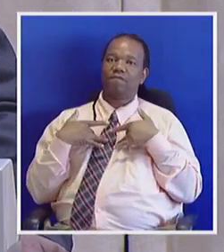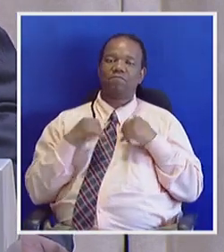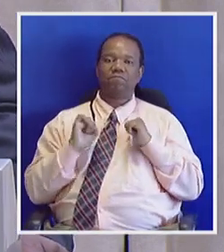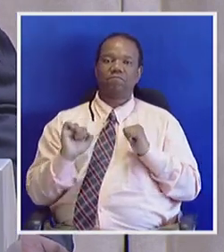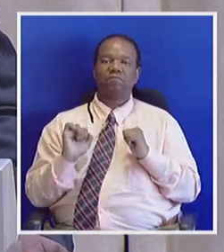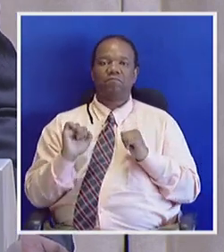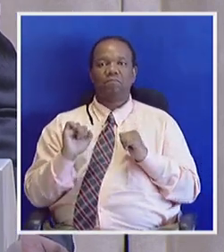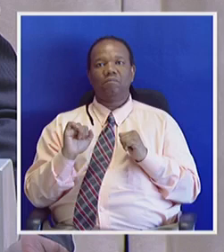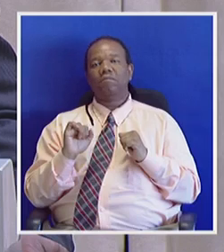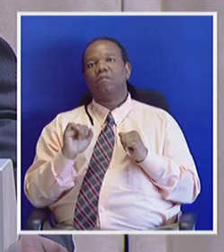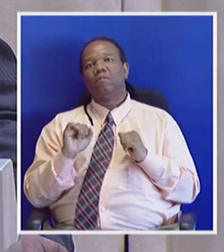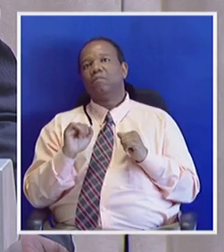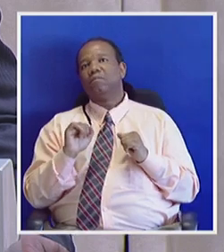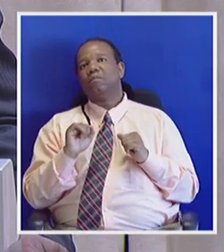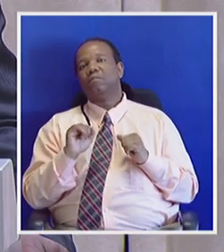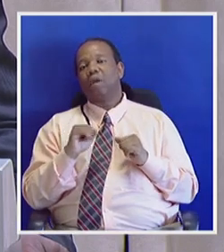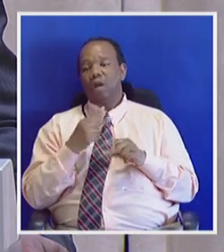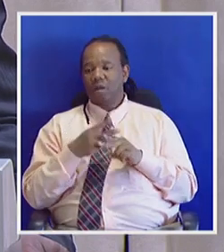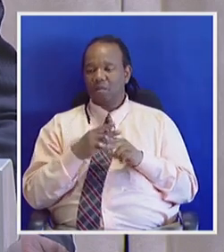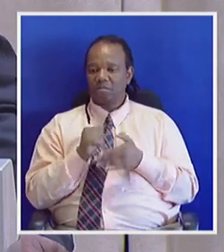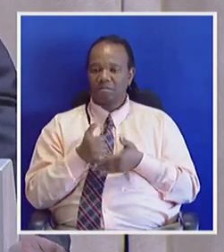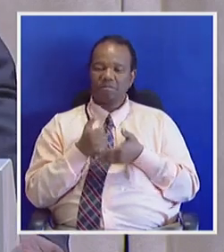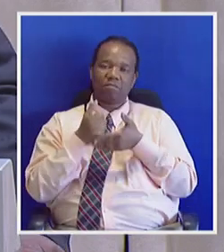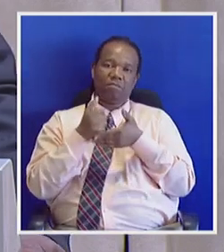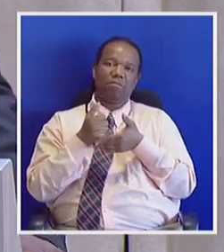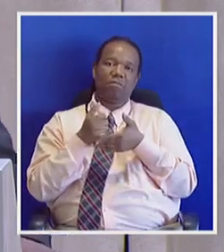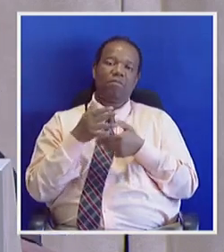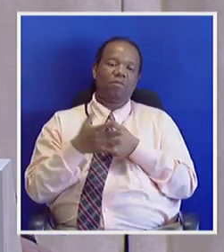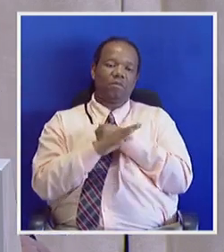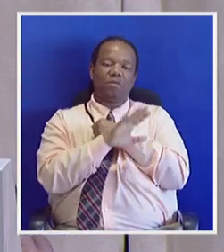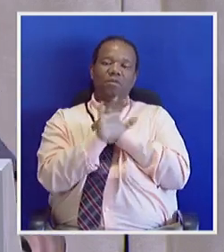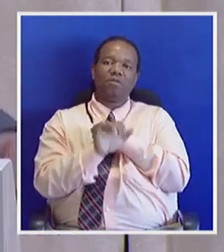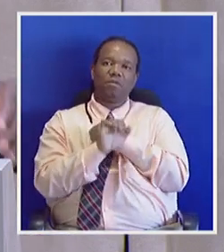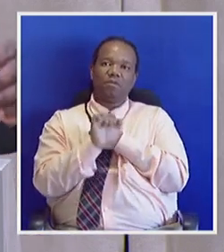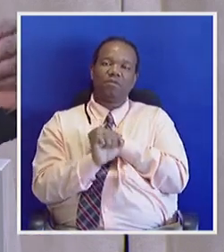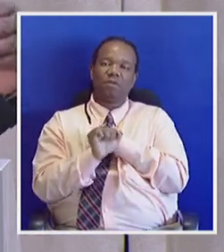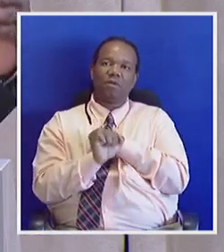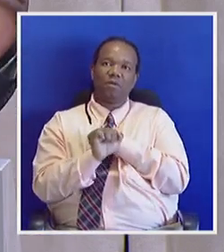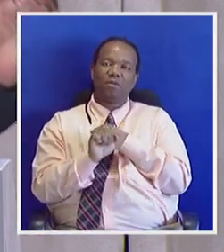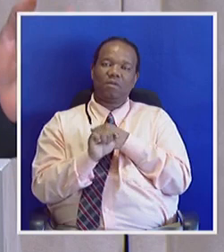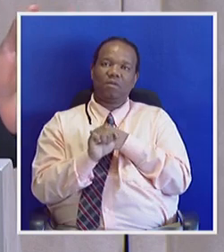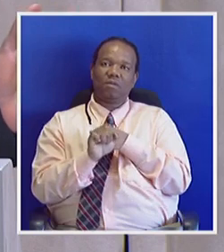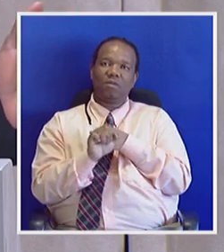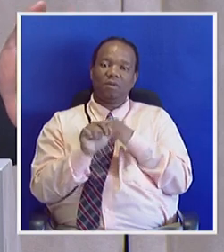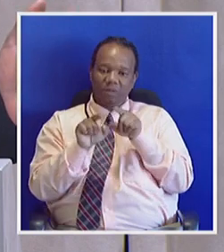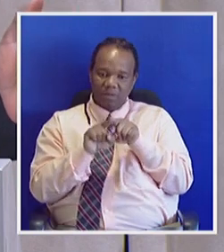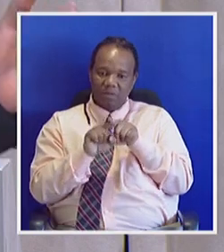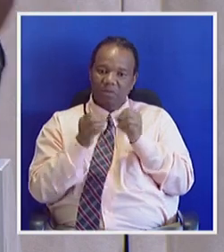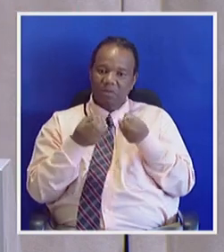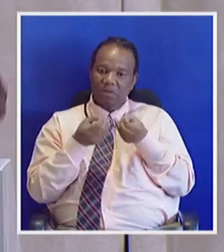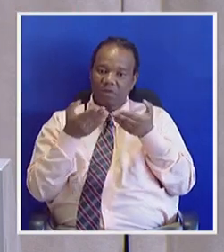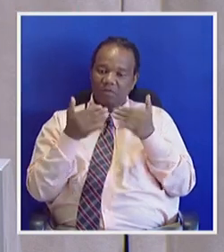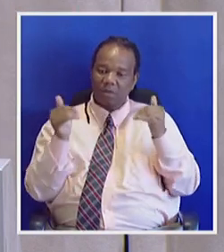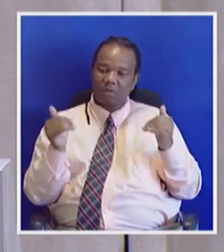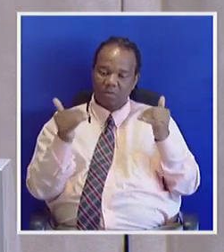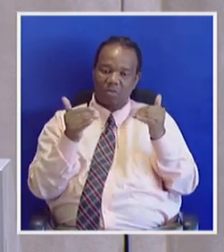going to be a great boost for South Africa to begin acceding towards a living wage.